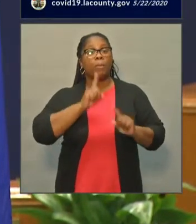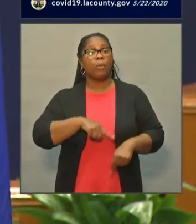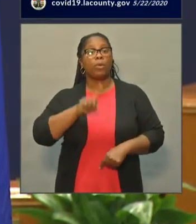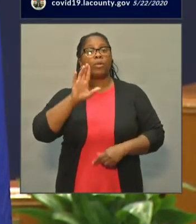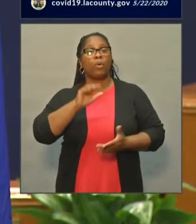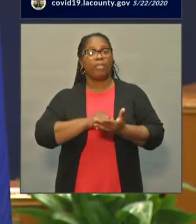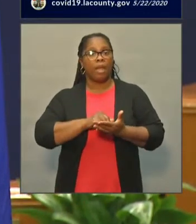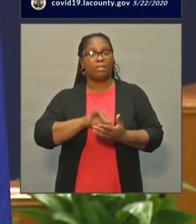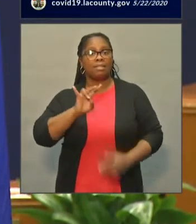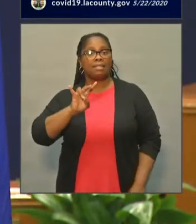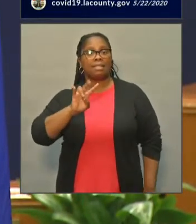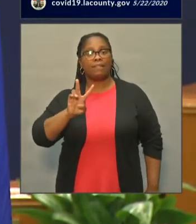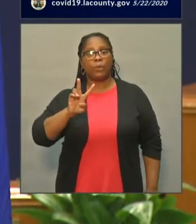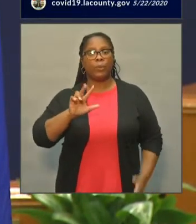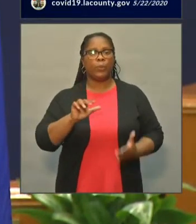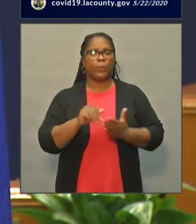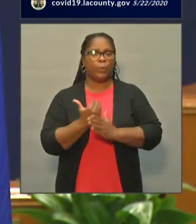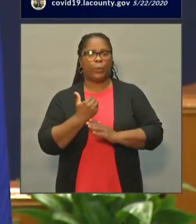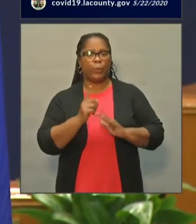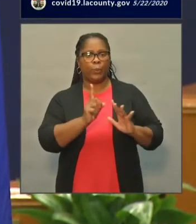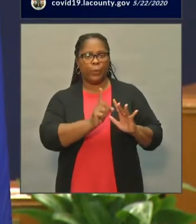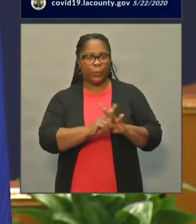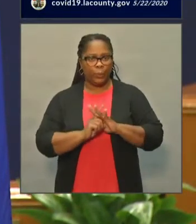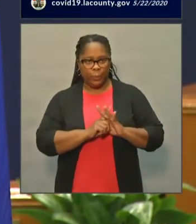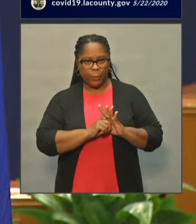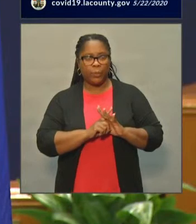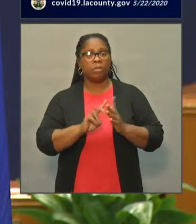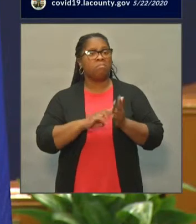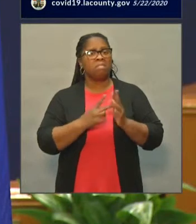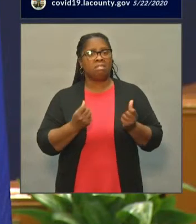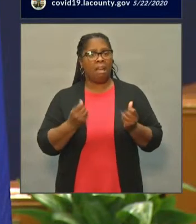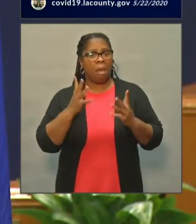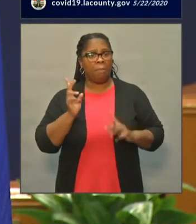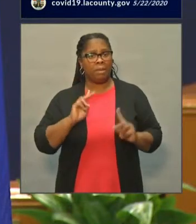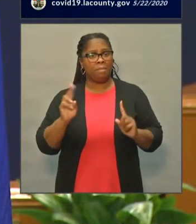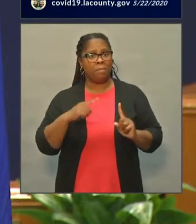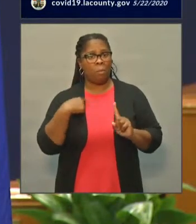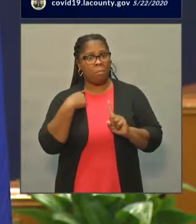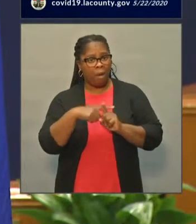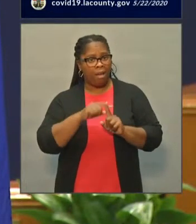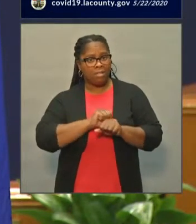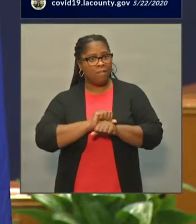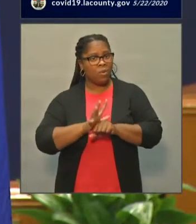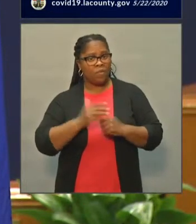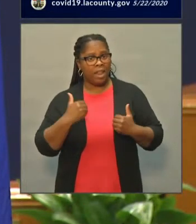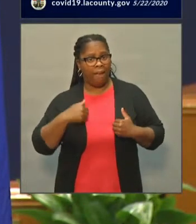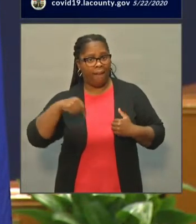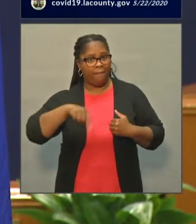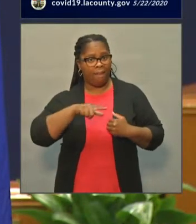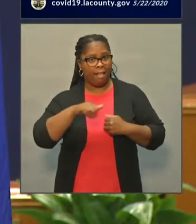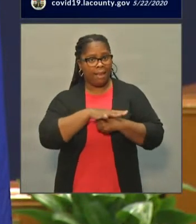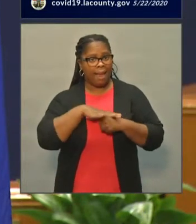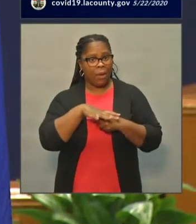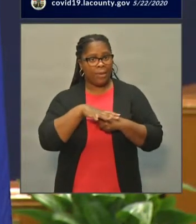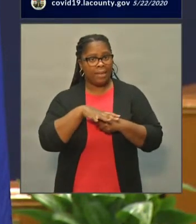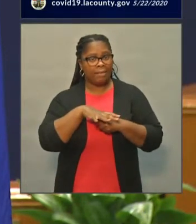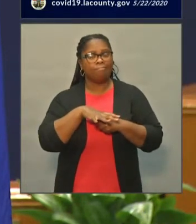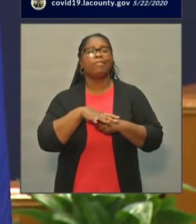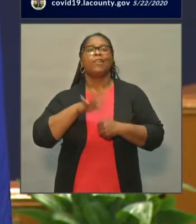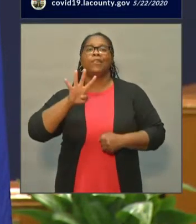new cases. This brings the total number of people who have tested positive for COVID-19 in LA County to